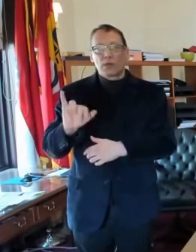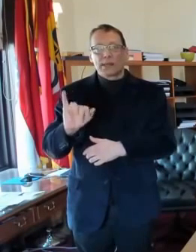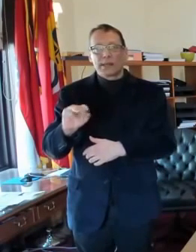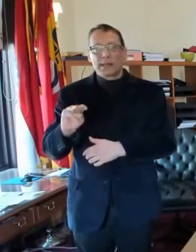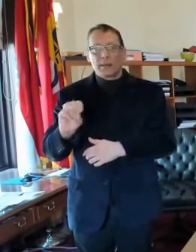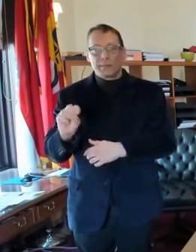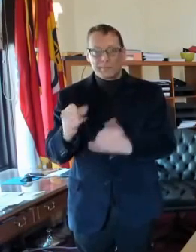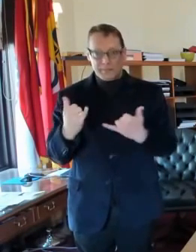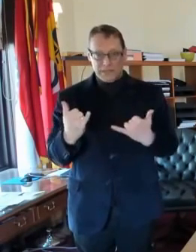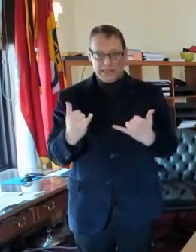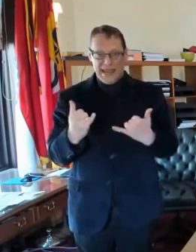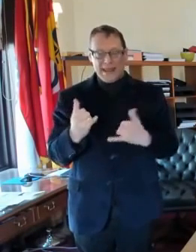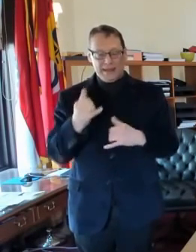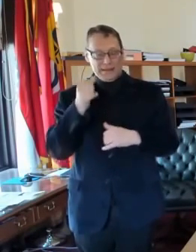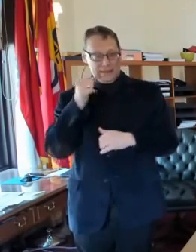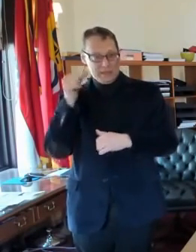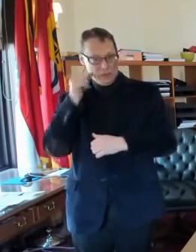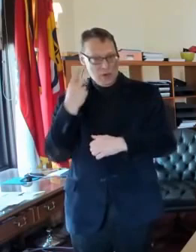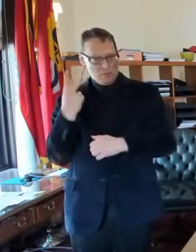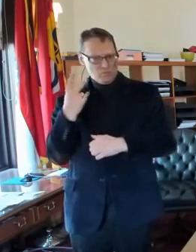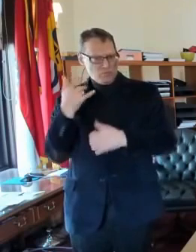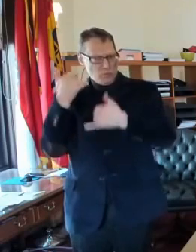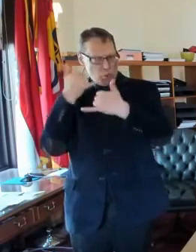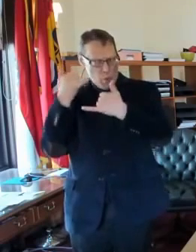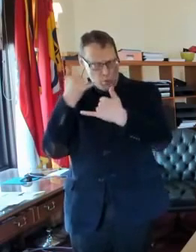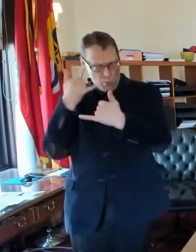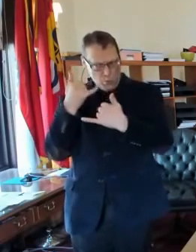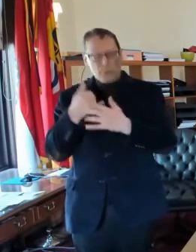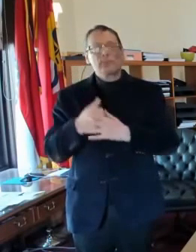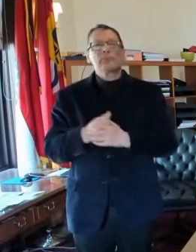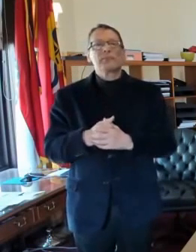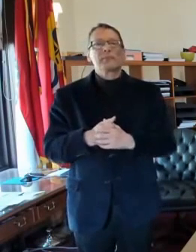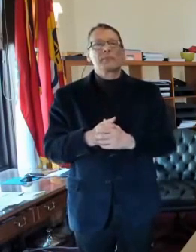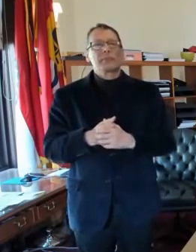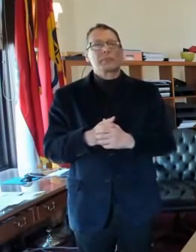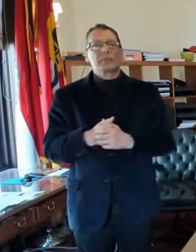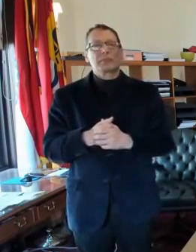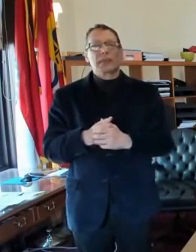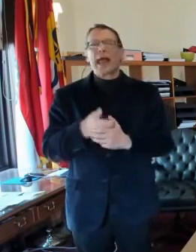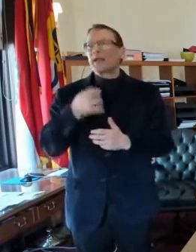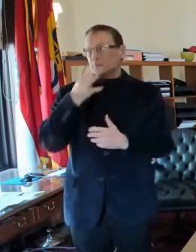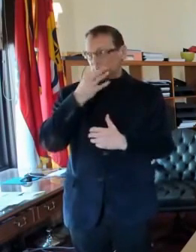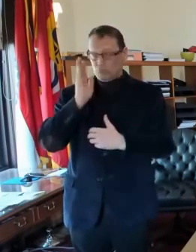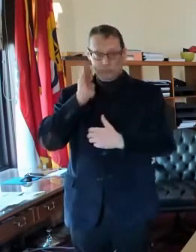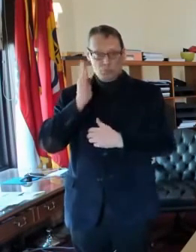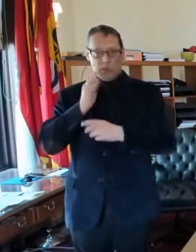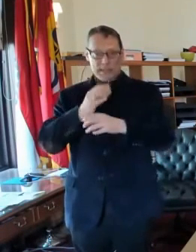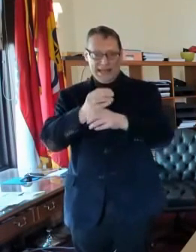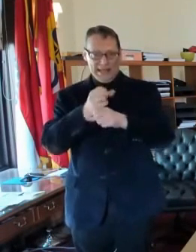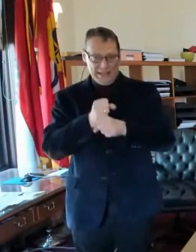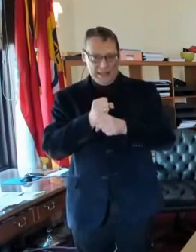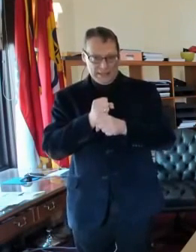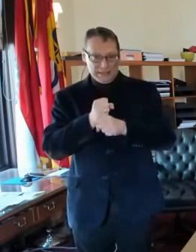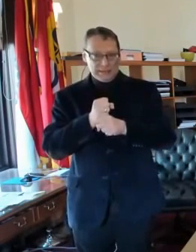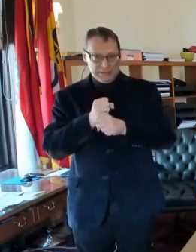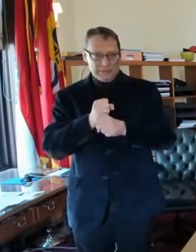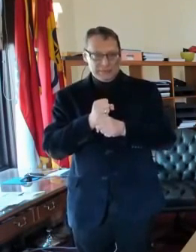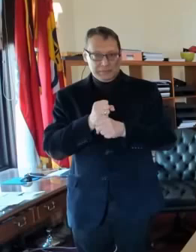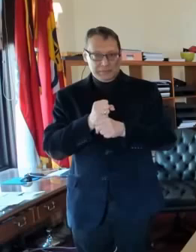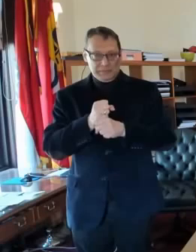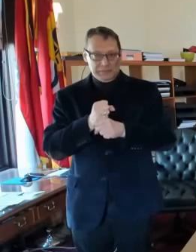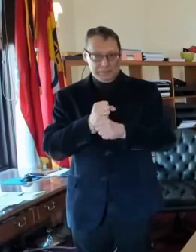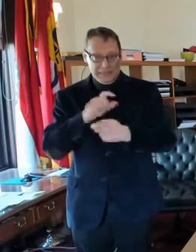of times today and yesterday, and so we are in line to get some vaccine pretty soon. Don't